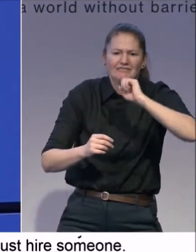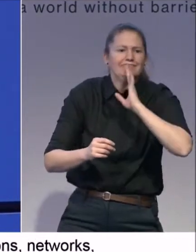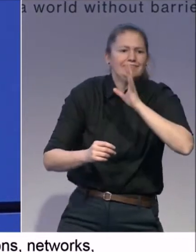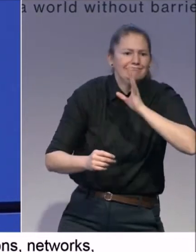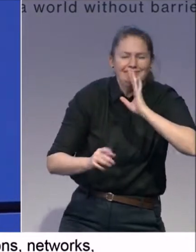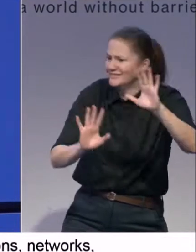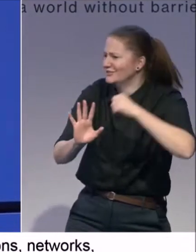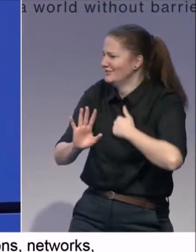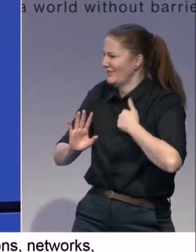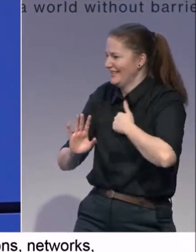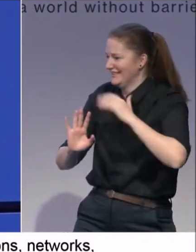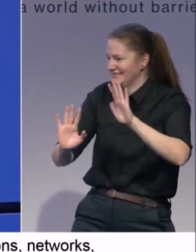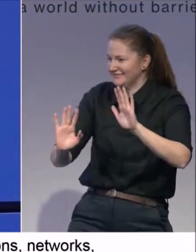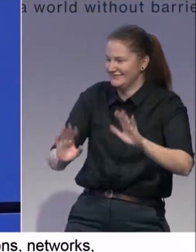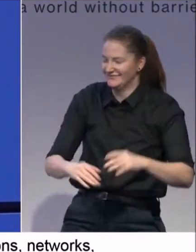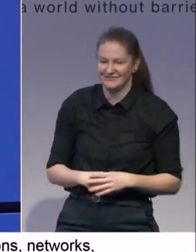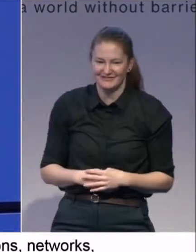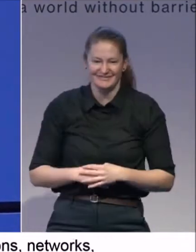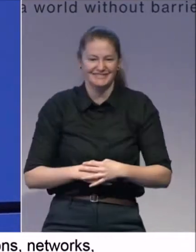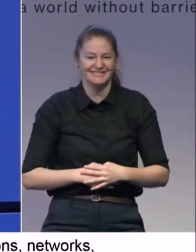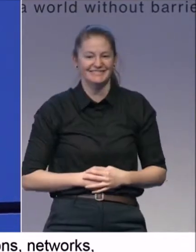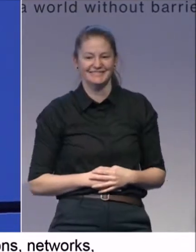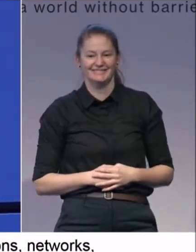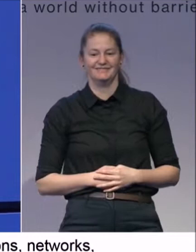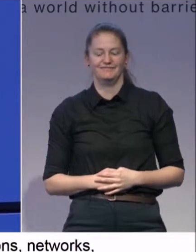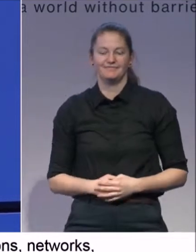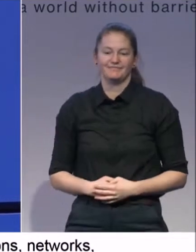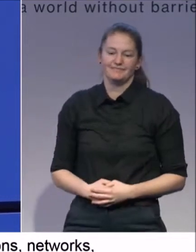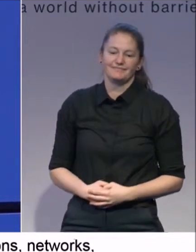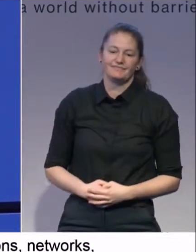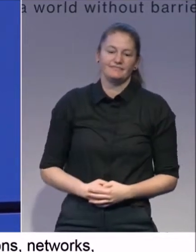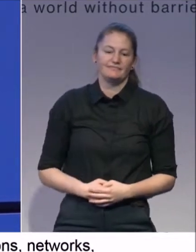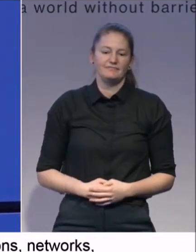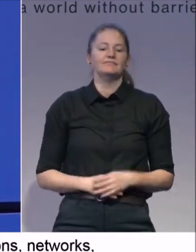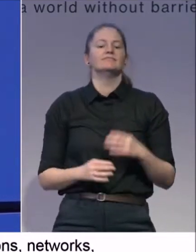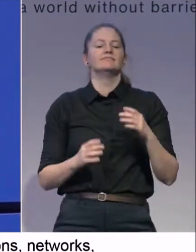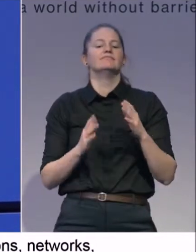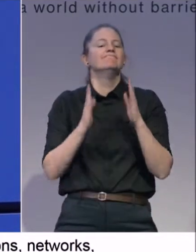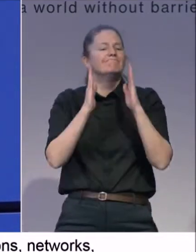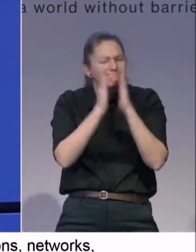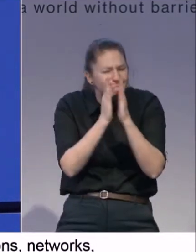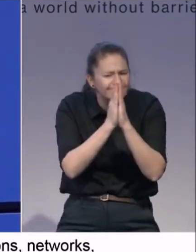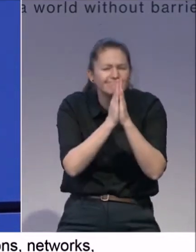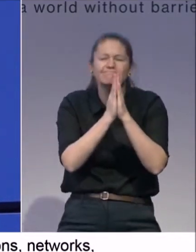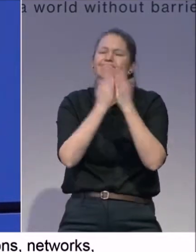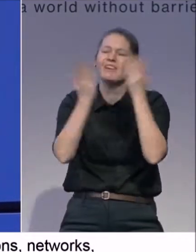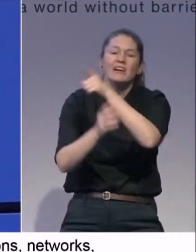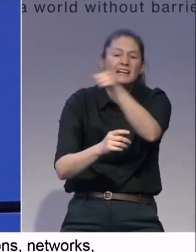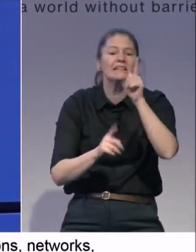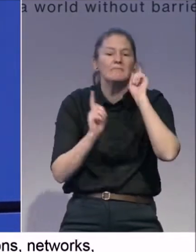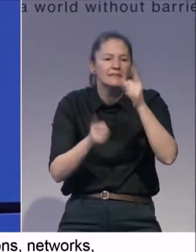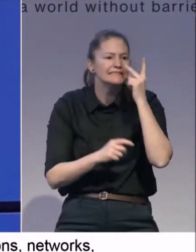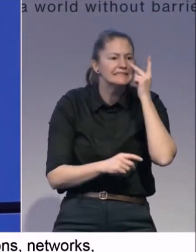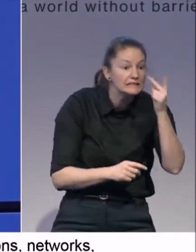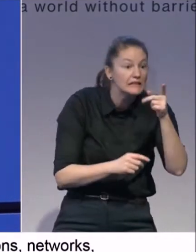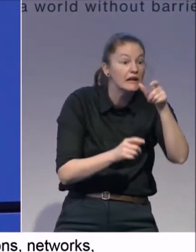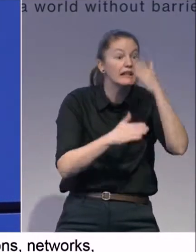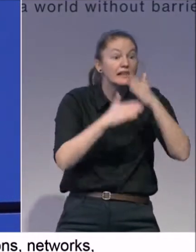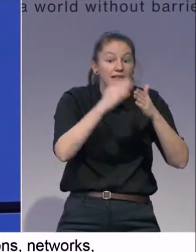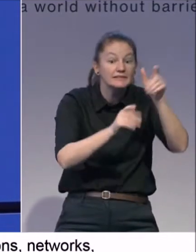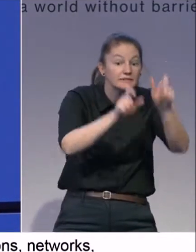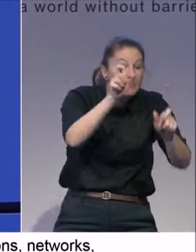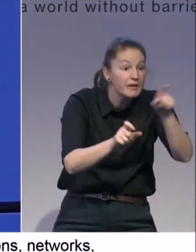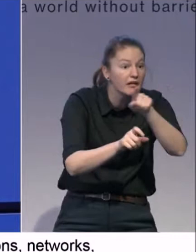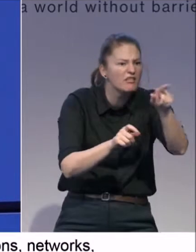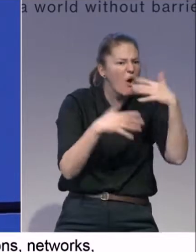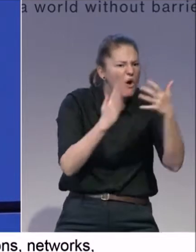But just hire talent with disabilities, hire talent and promote talent. It